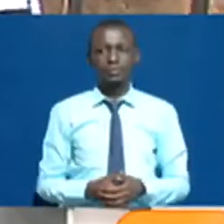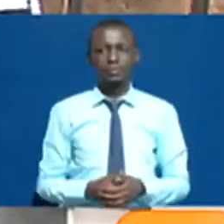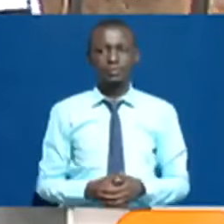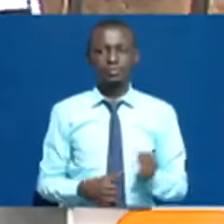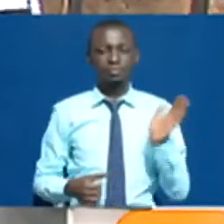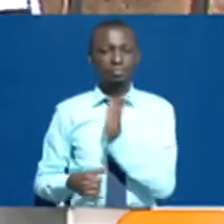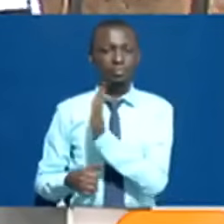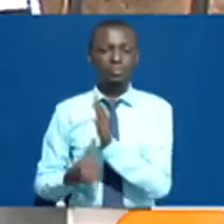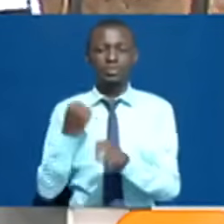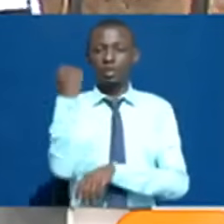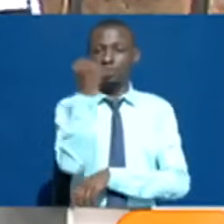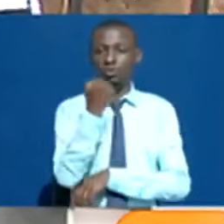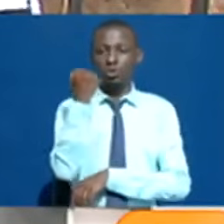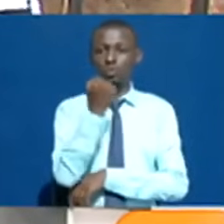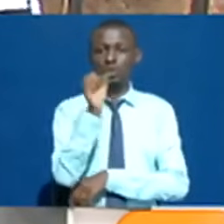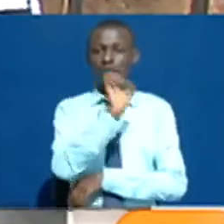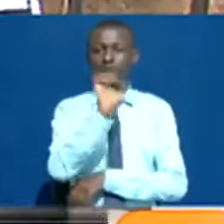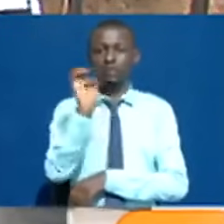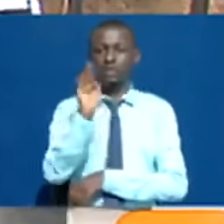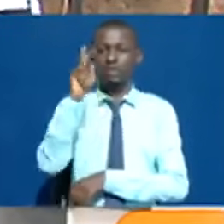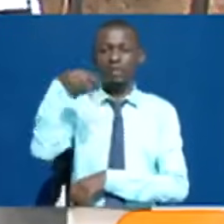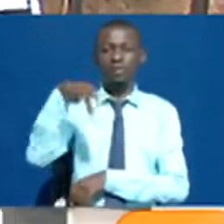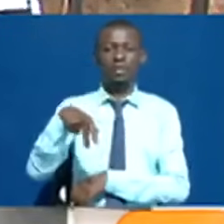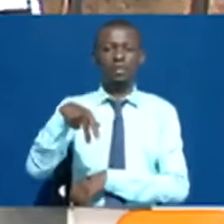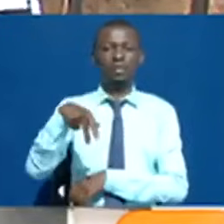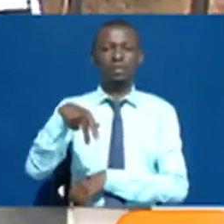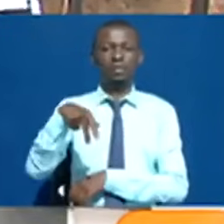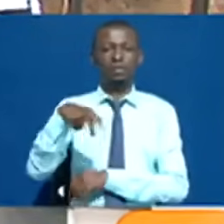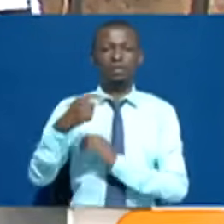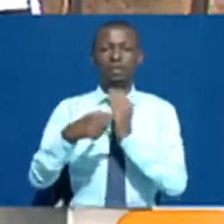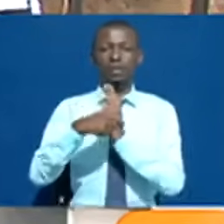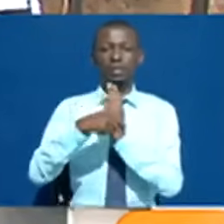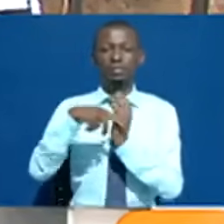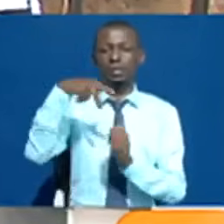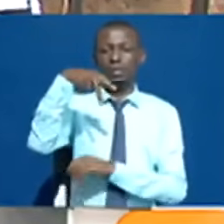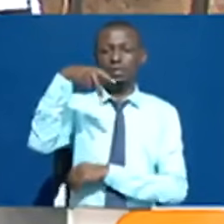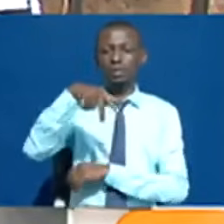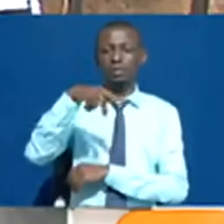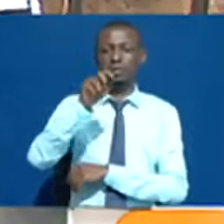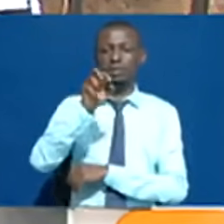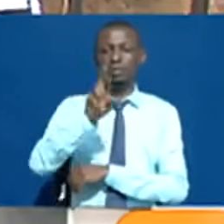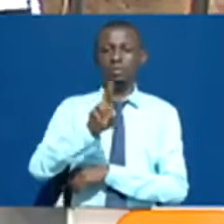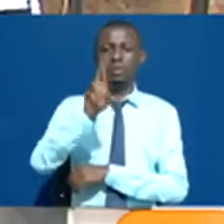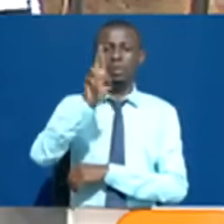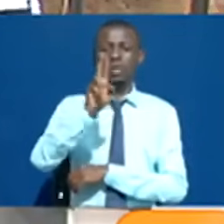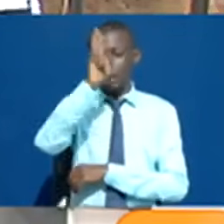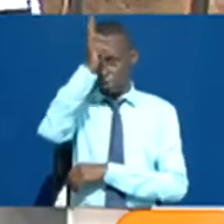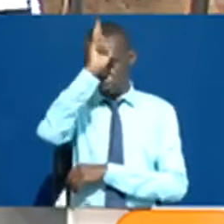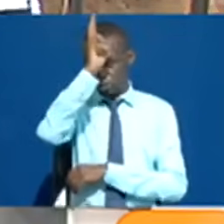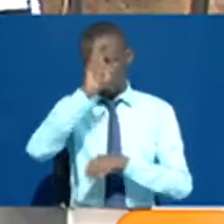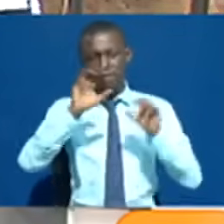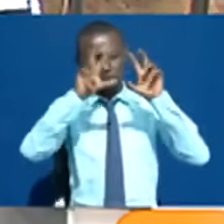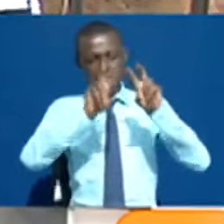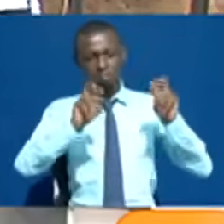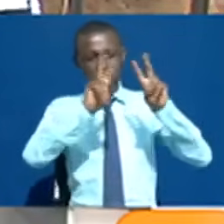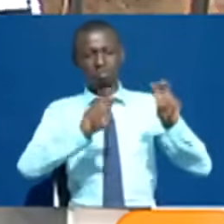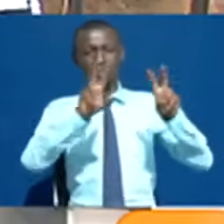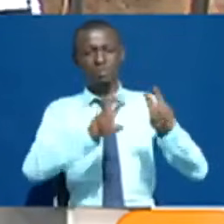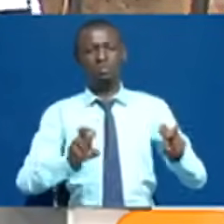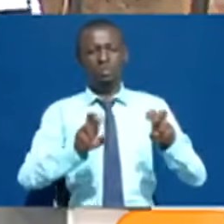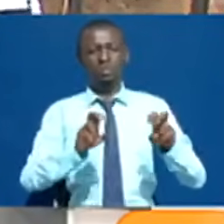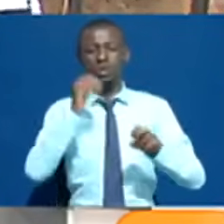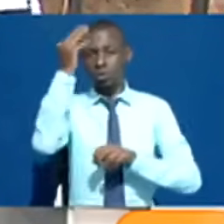Mumias East Member of Parliament Peter Salasya is a wanted man for allegedly threatening to kill